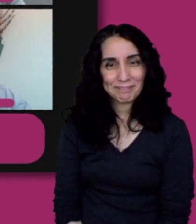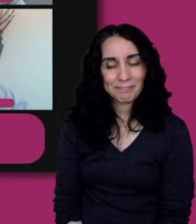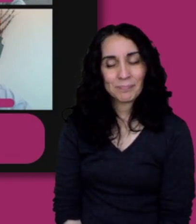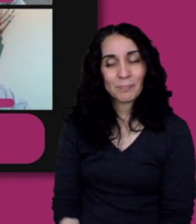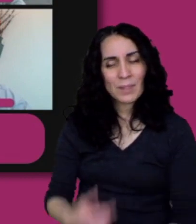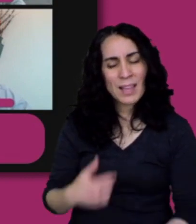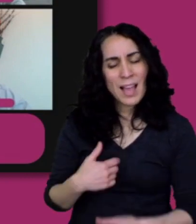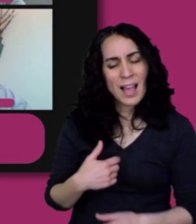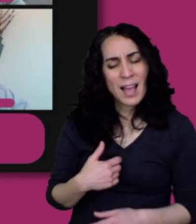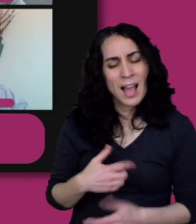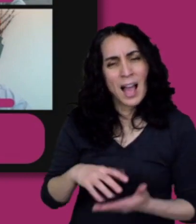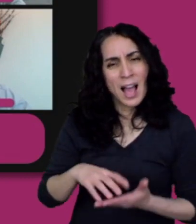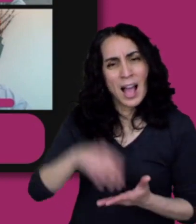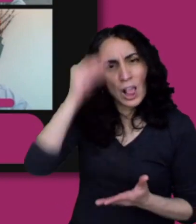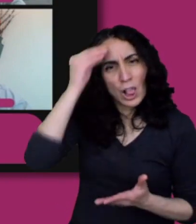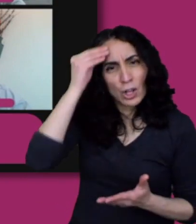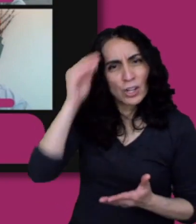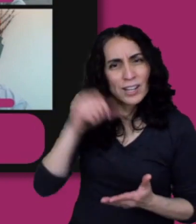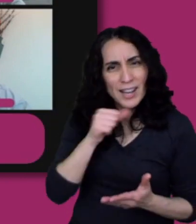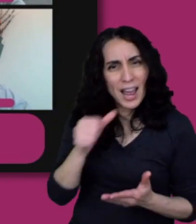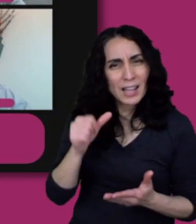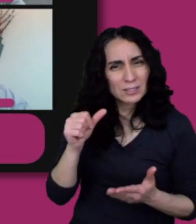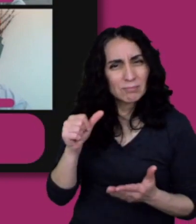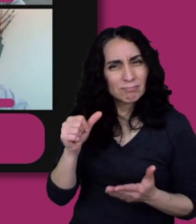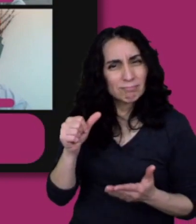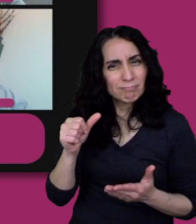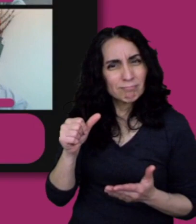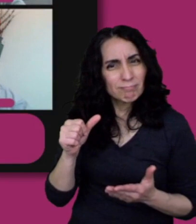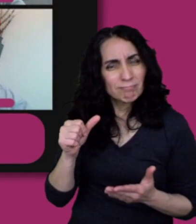I would say I learned not to be so